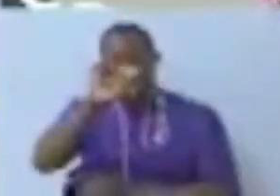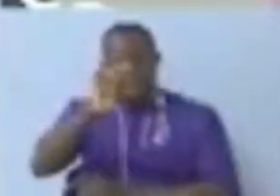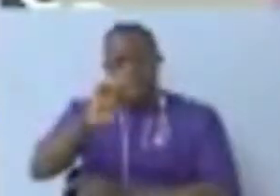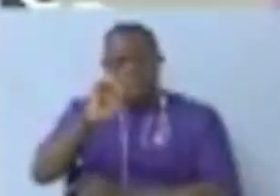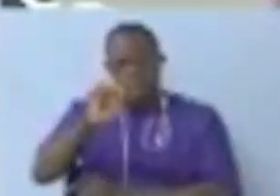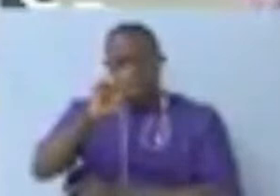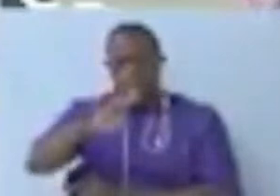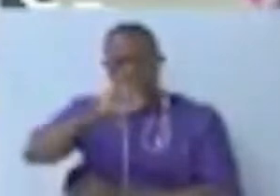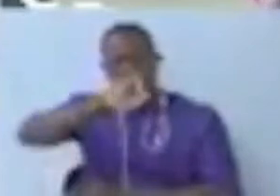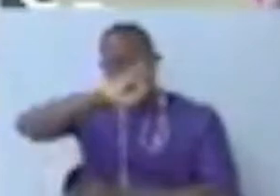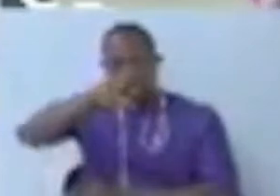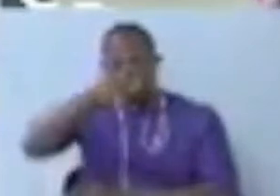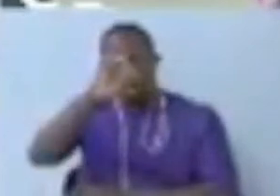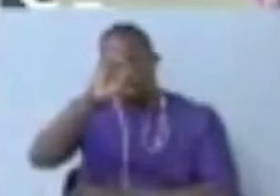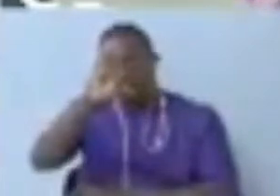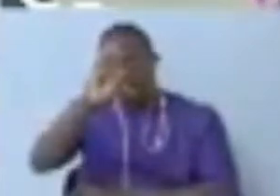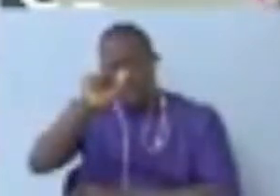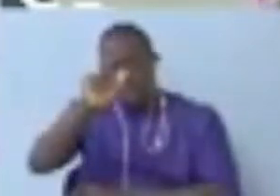Usman Sonko,